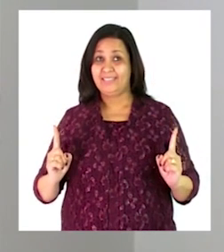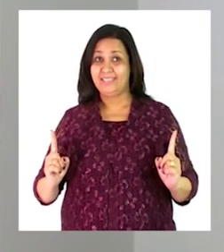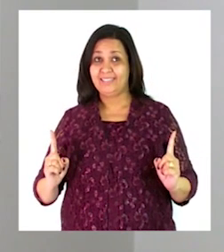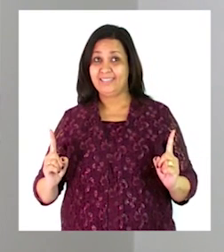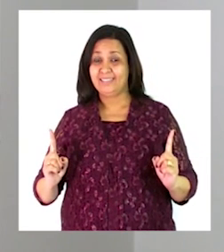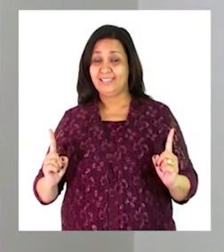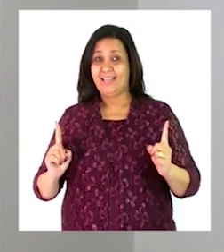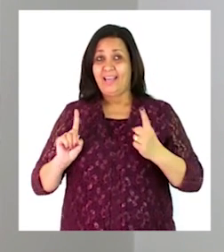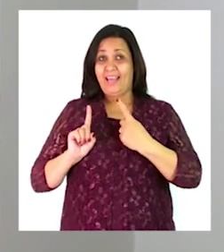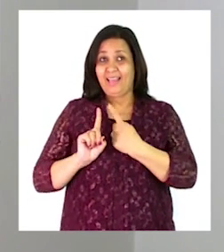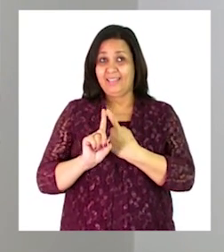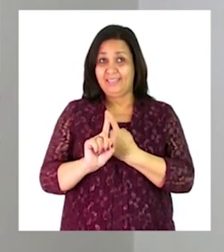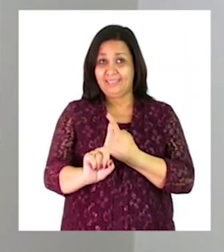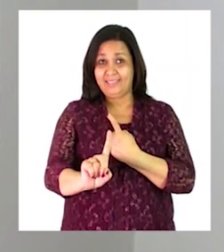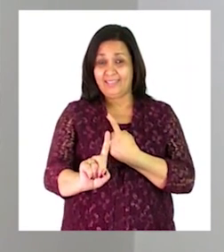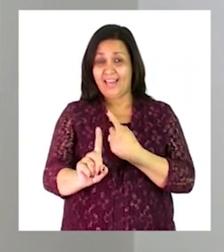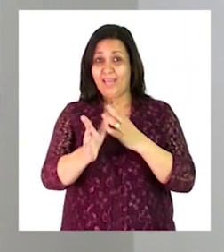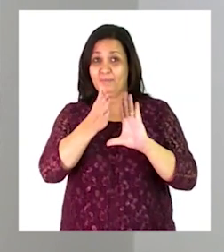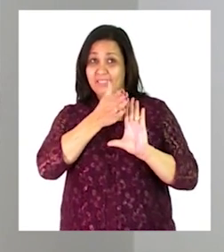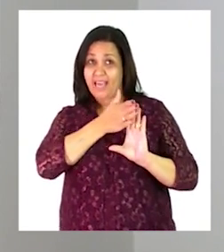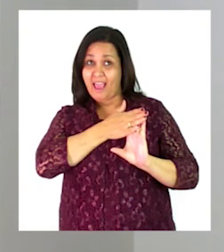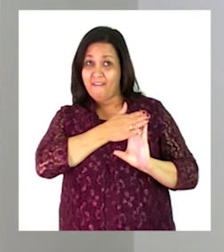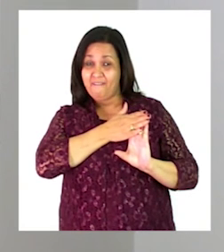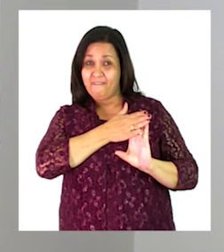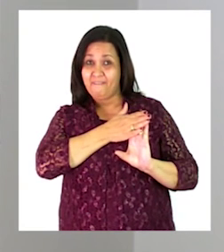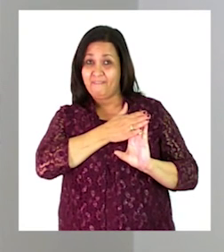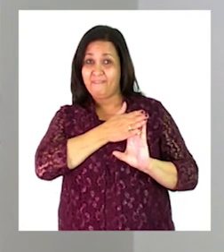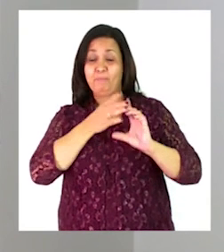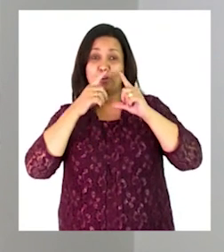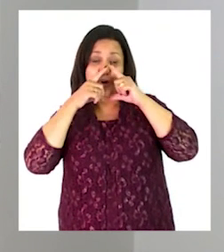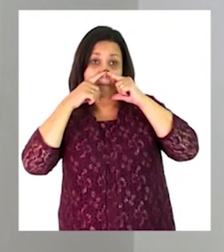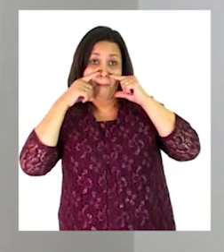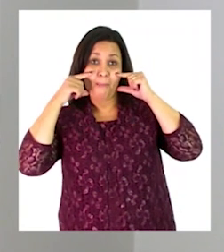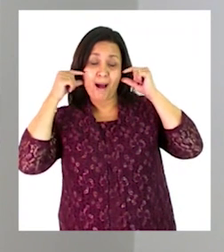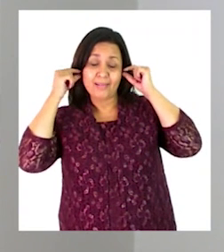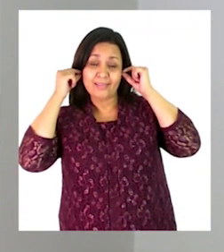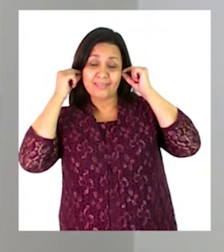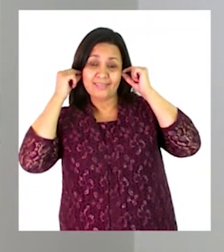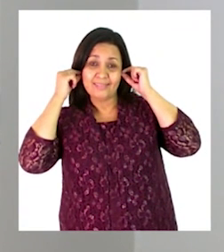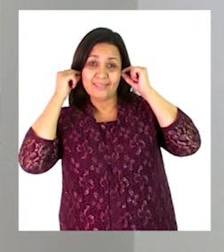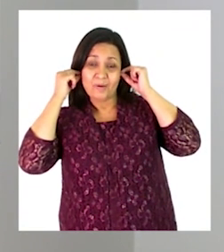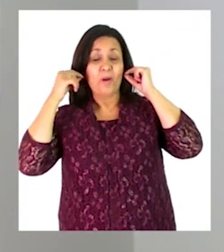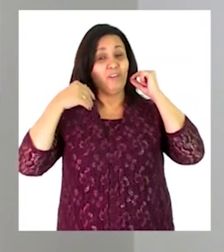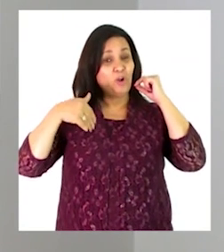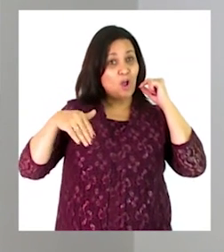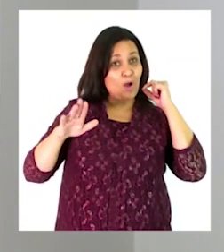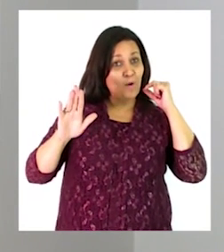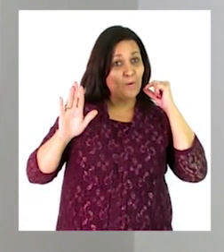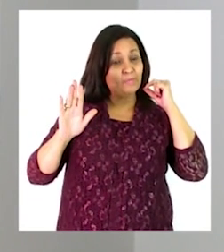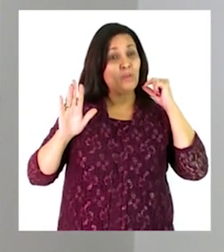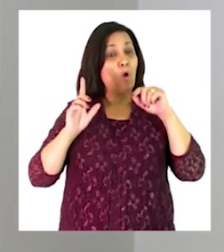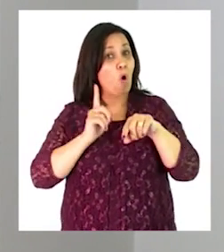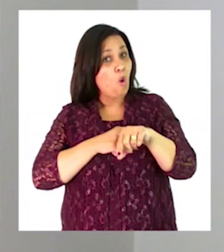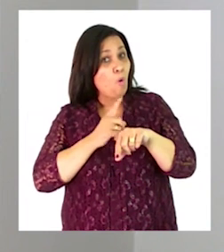And please keep safe and keep wearing your masks wherever you go, whenever